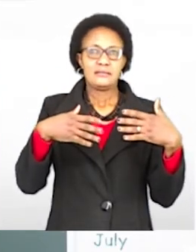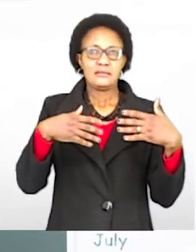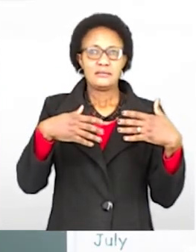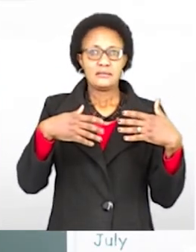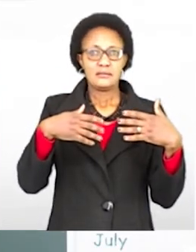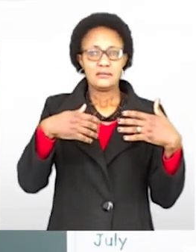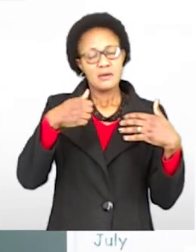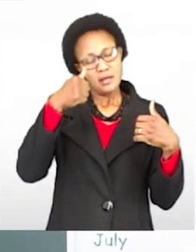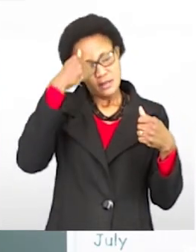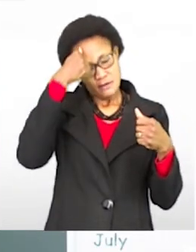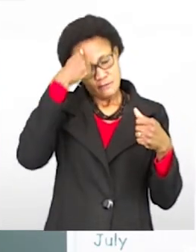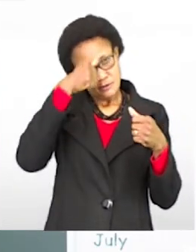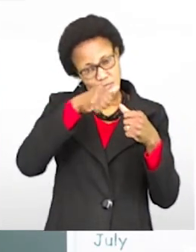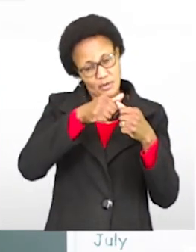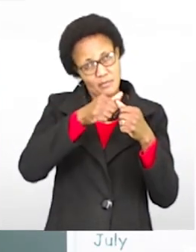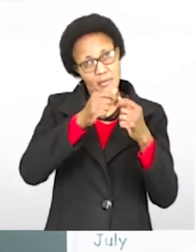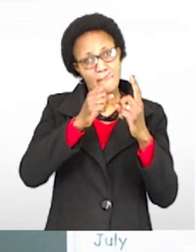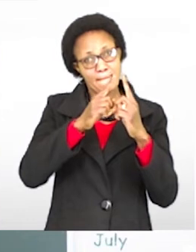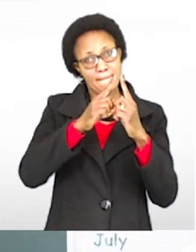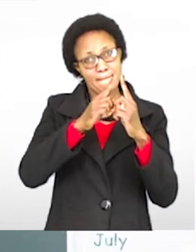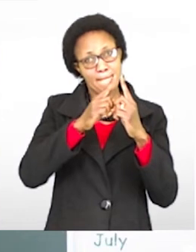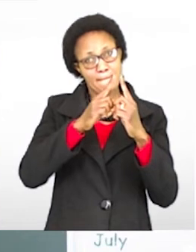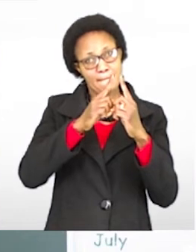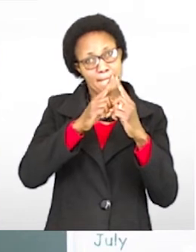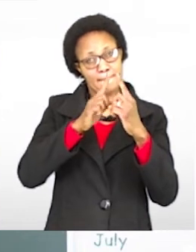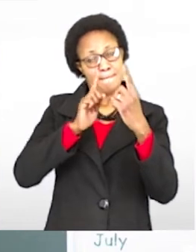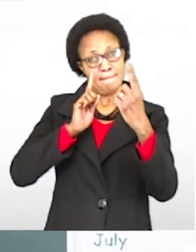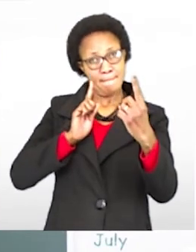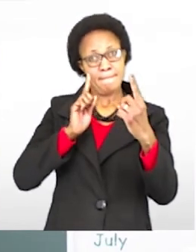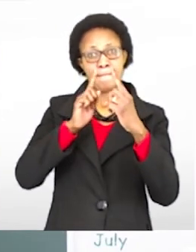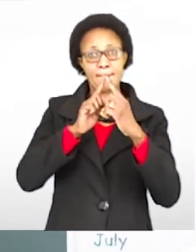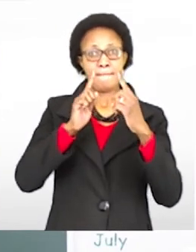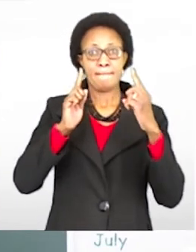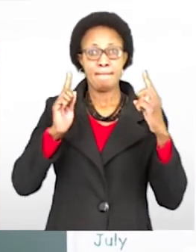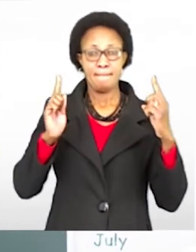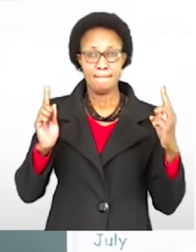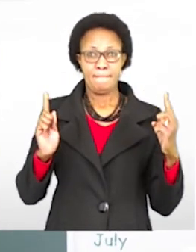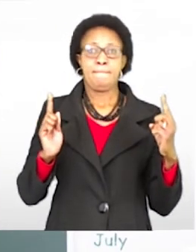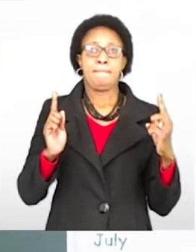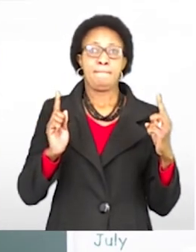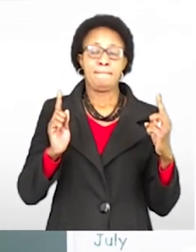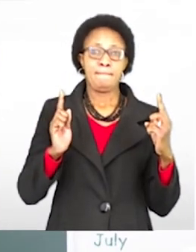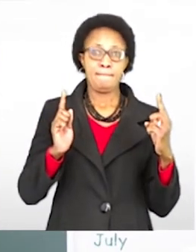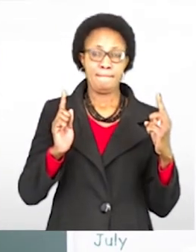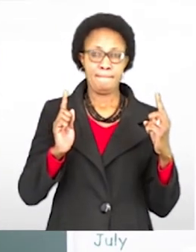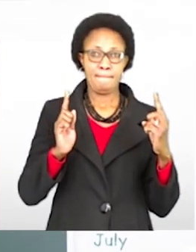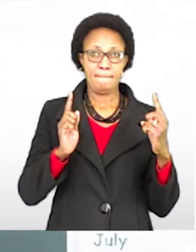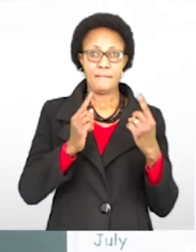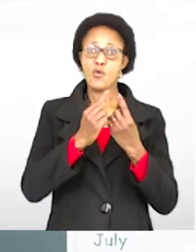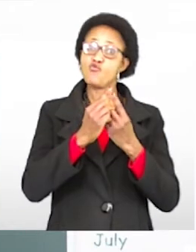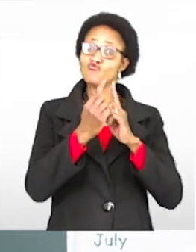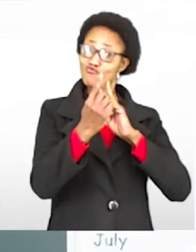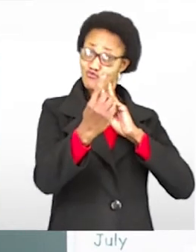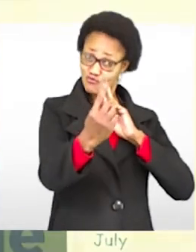to practice good social distancing by checking with your hands beside you and in front of